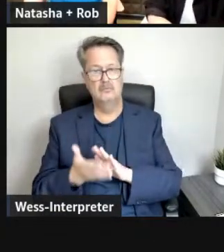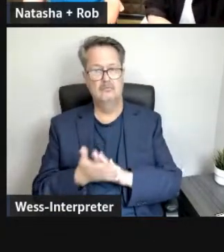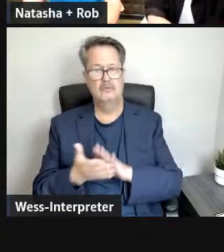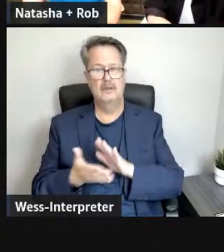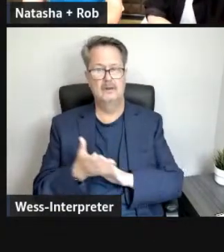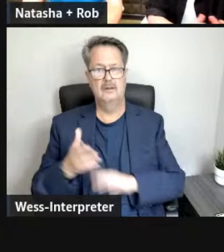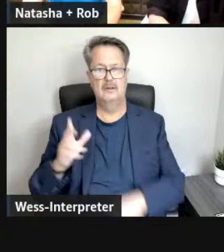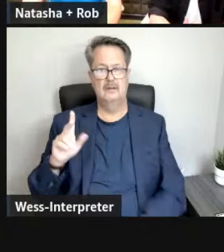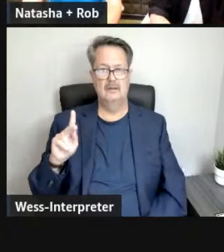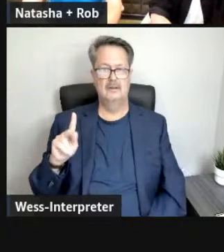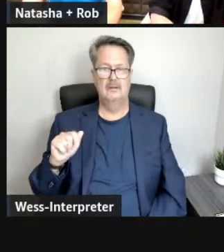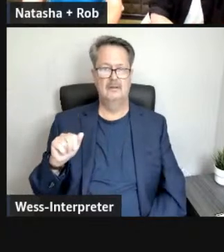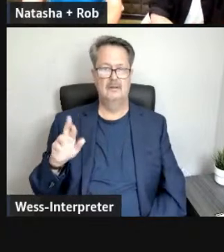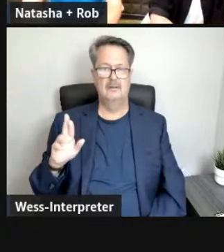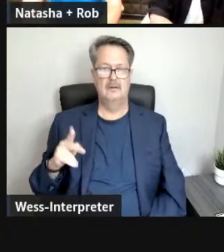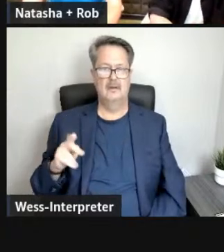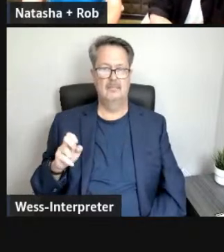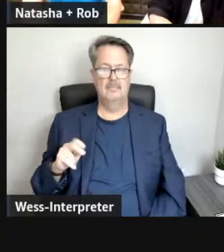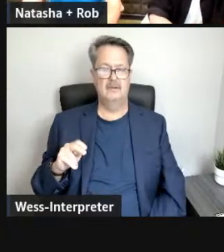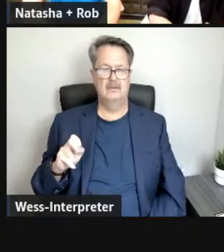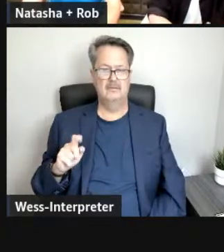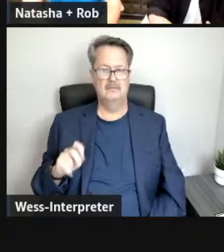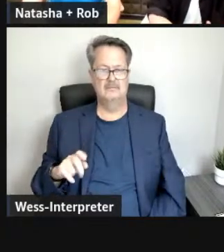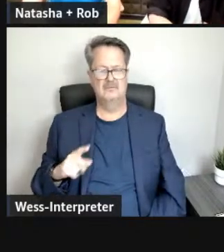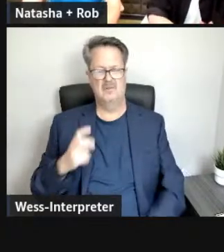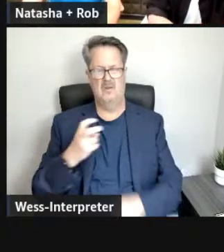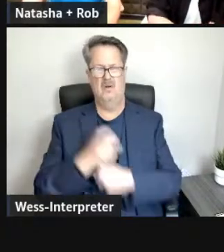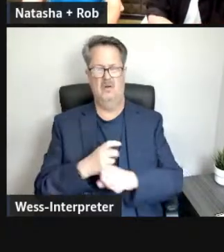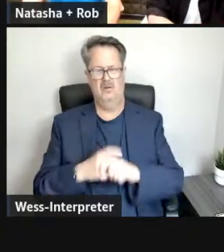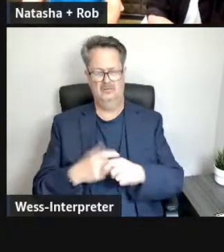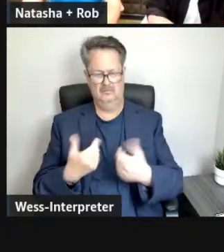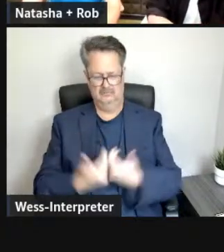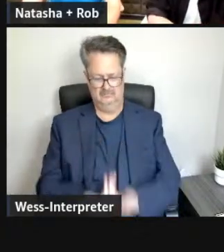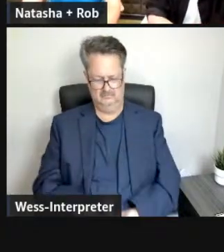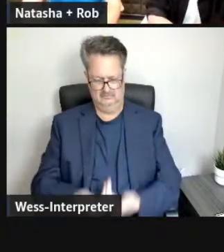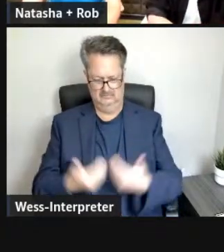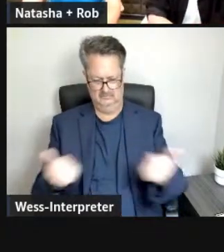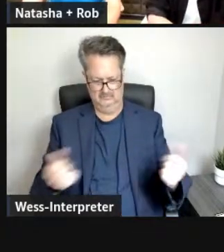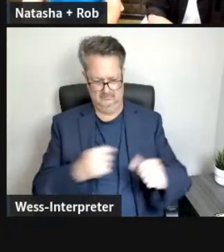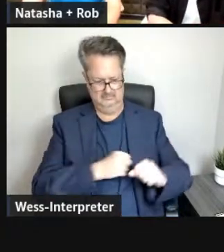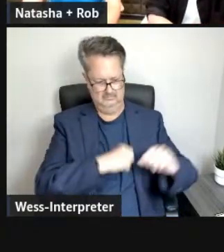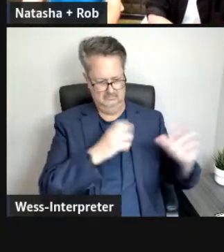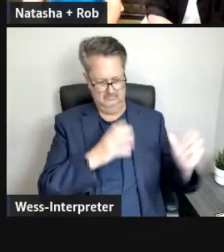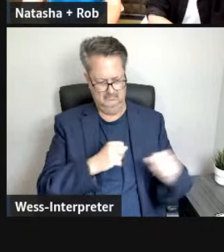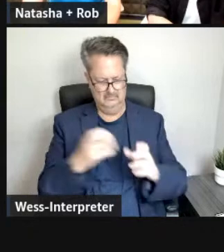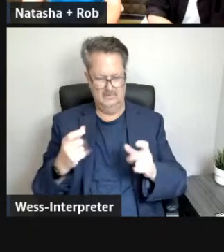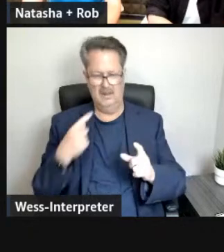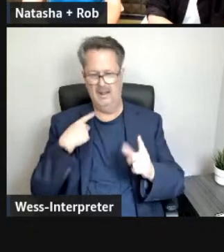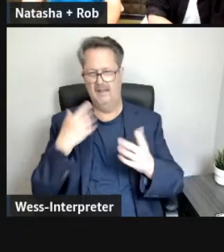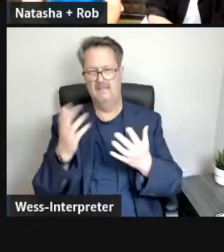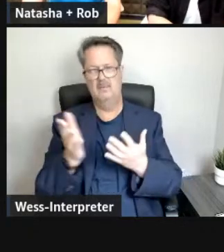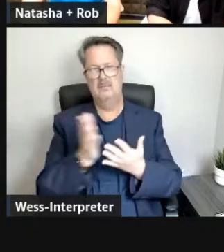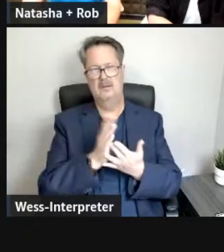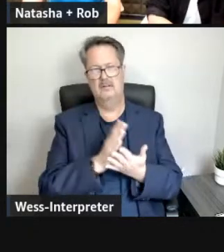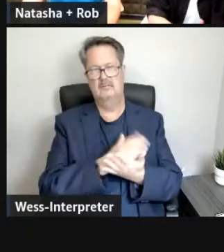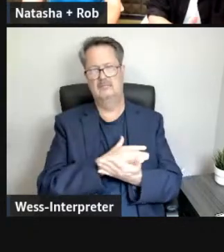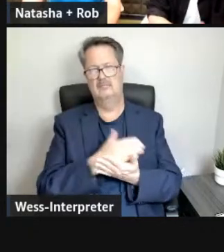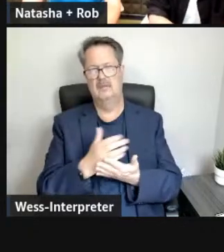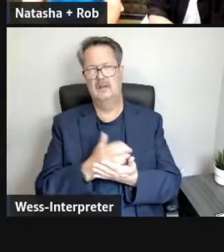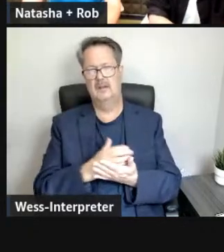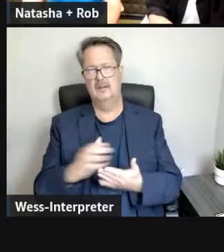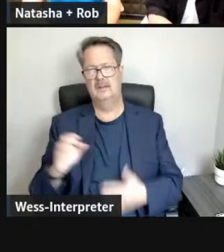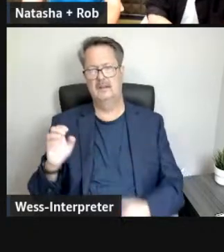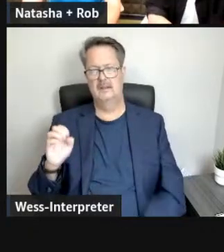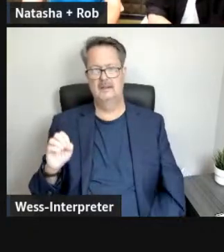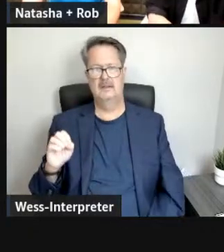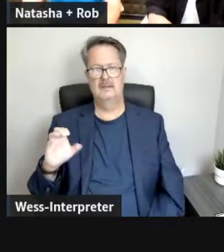draw the picture of the EC2 instances that are there. But you're going to have a much broader range of EC2 instances that are there. You won't